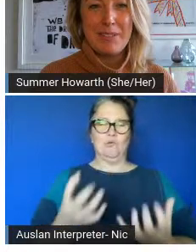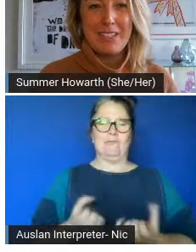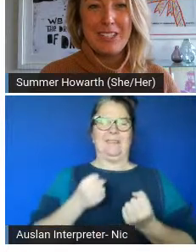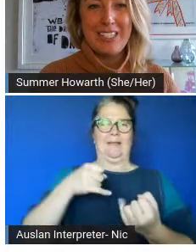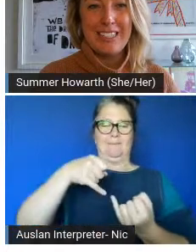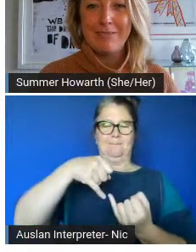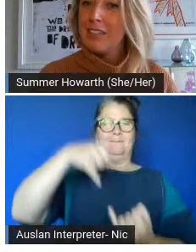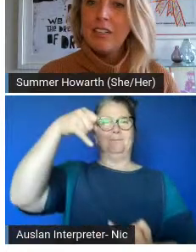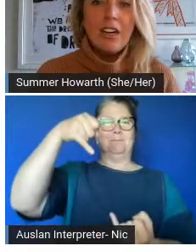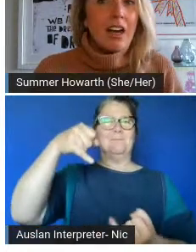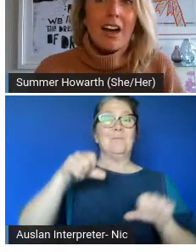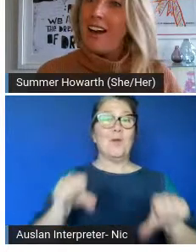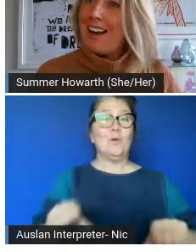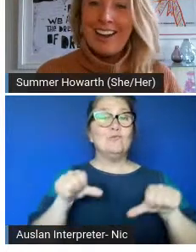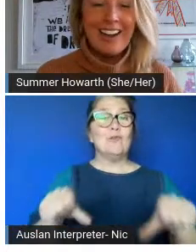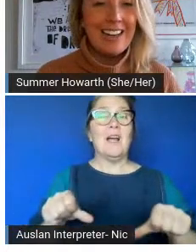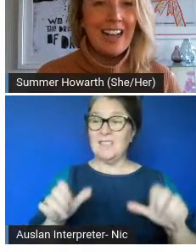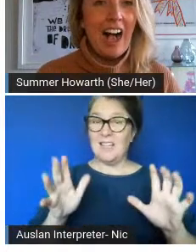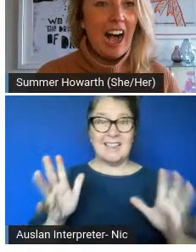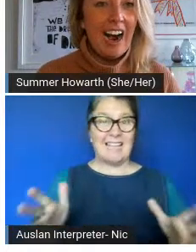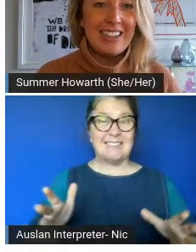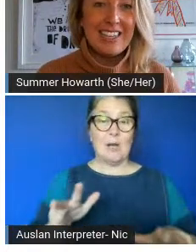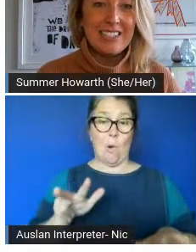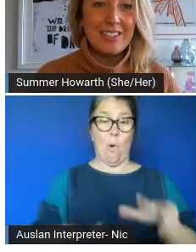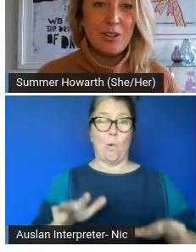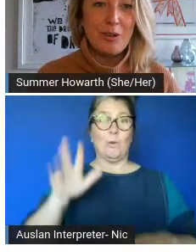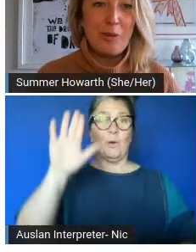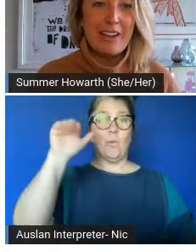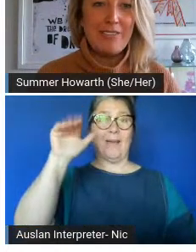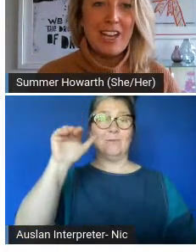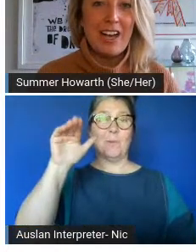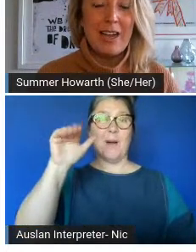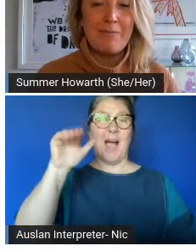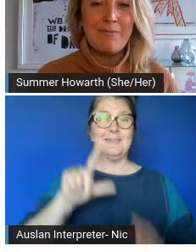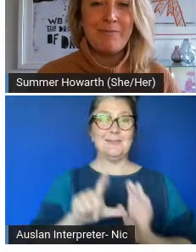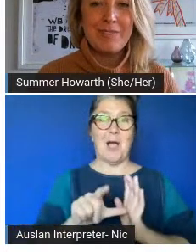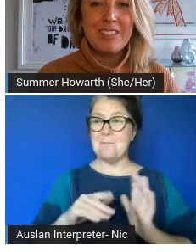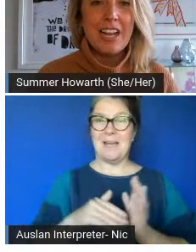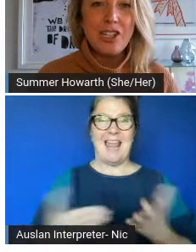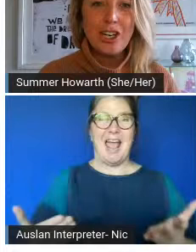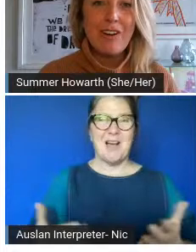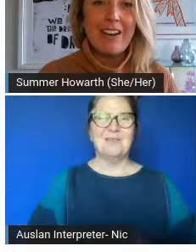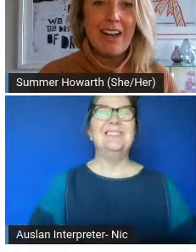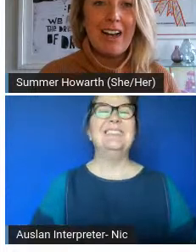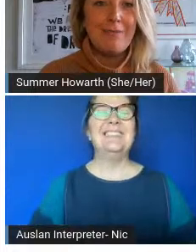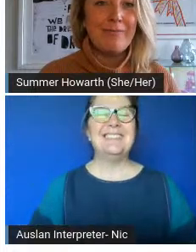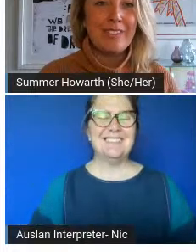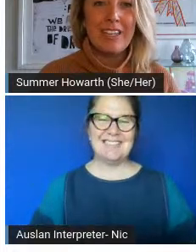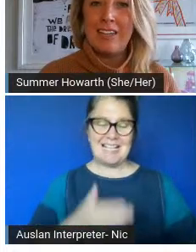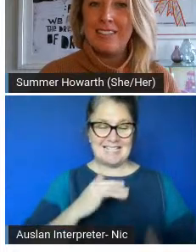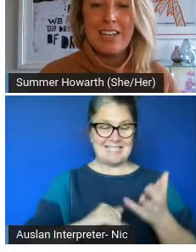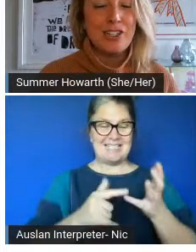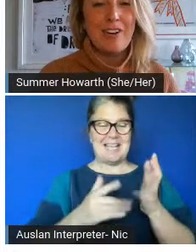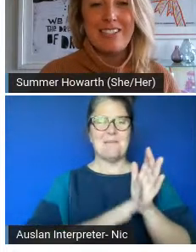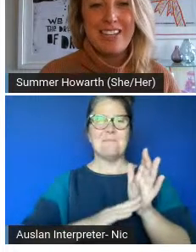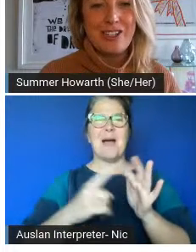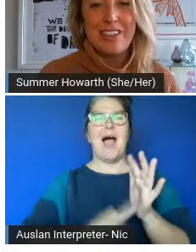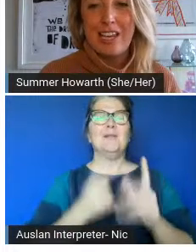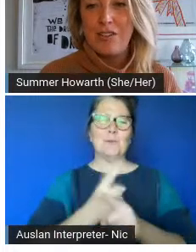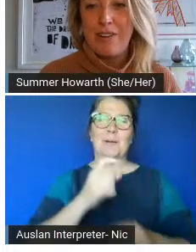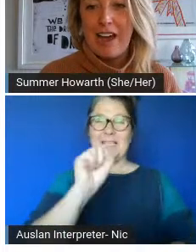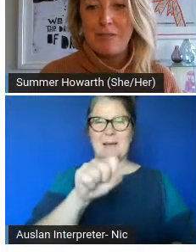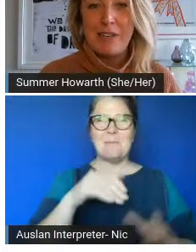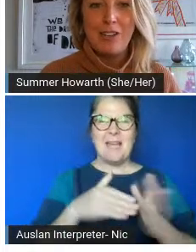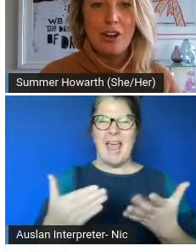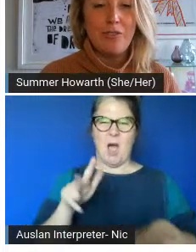Alrighty. Absolutely. Well, with that, is it awkward wave time? I think it's awkward wave time. Such a great session.